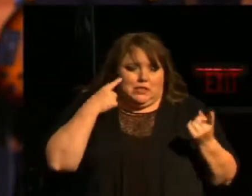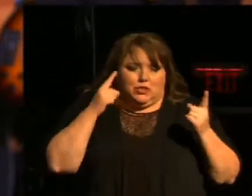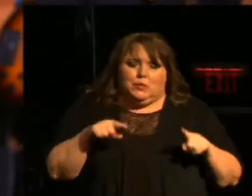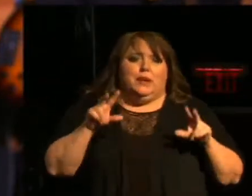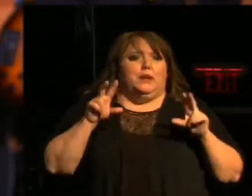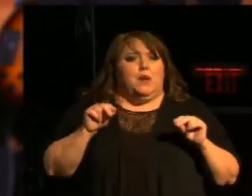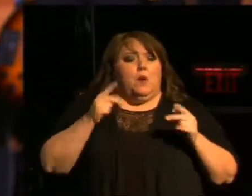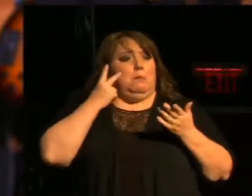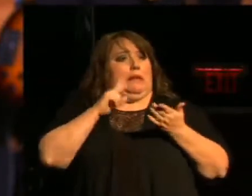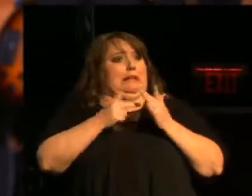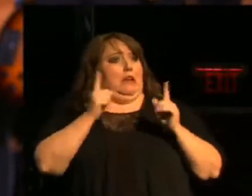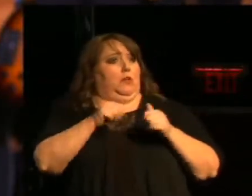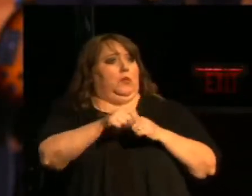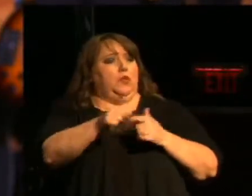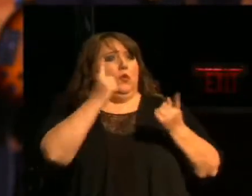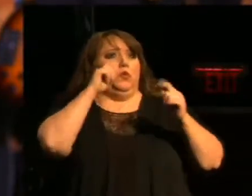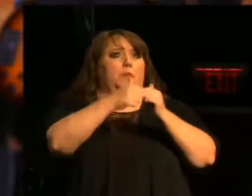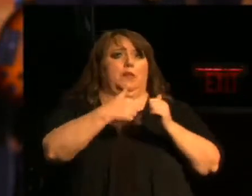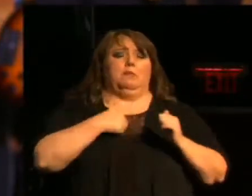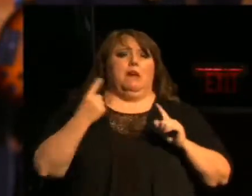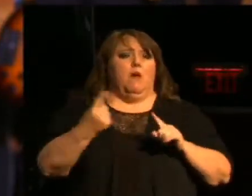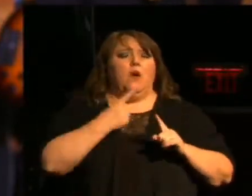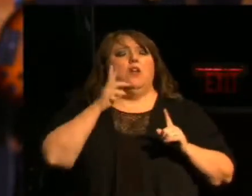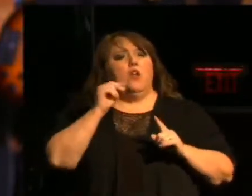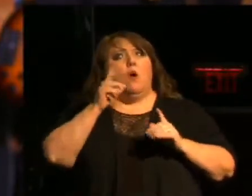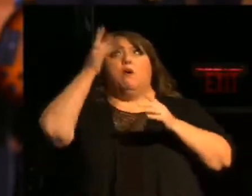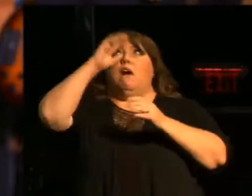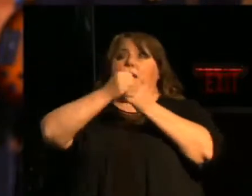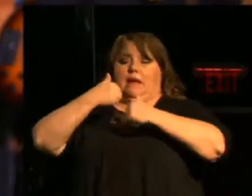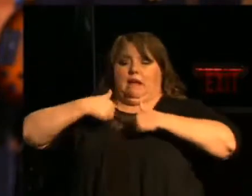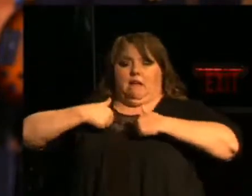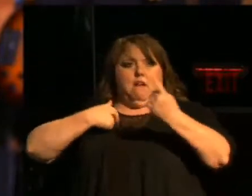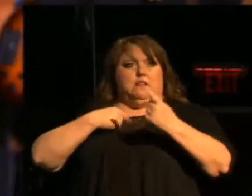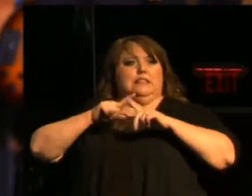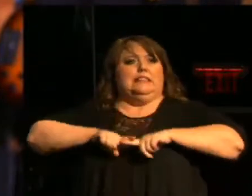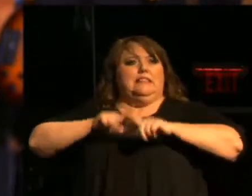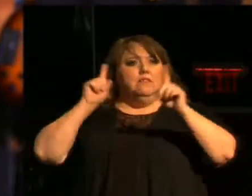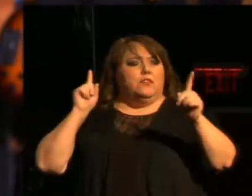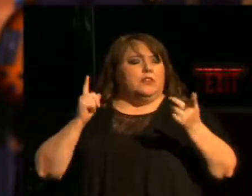to understand what I didn't know.